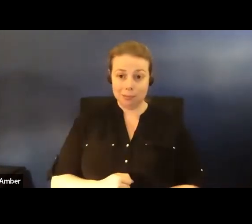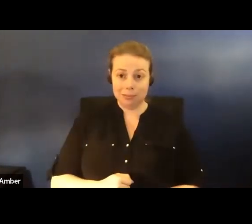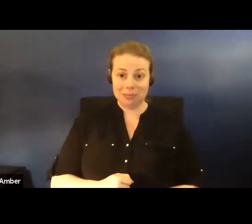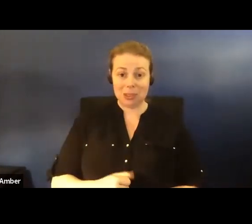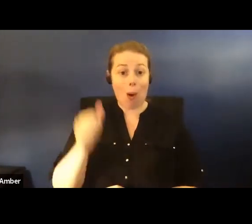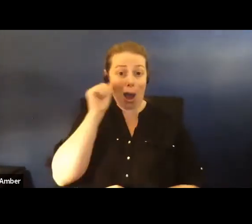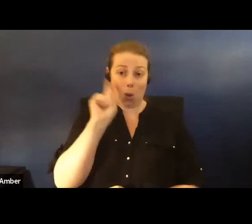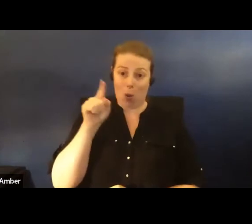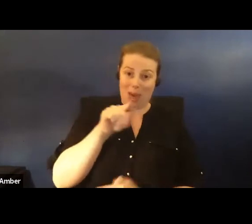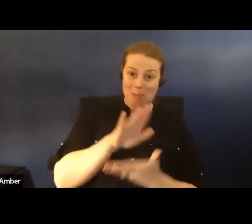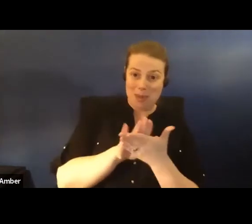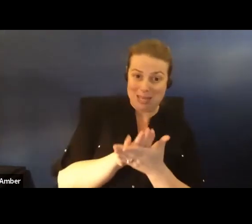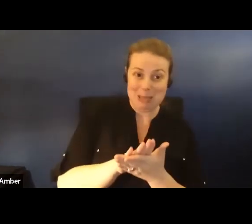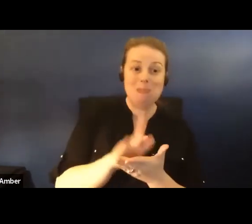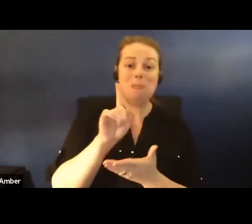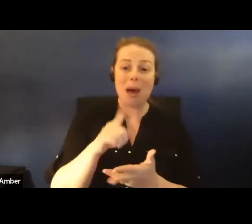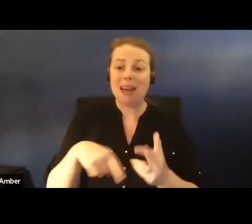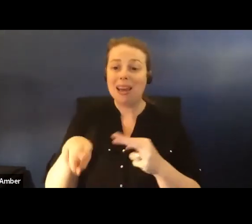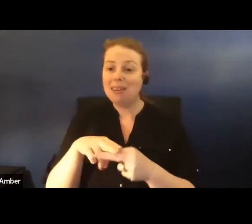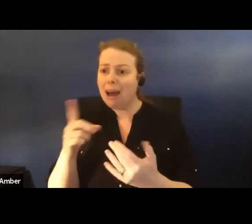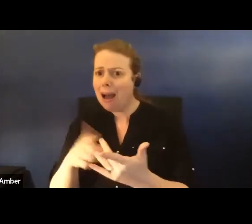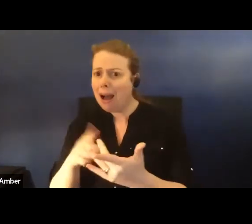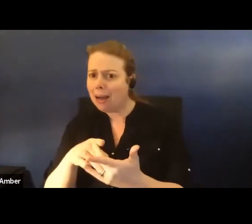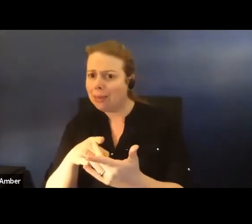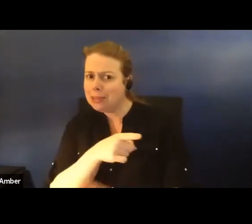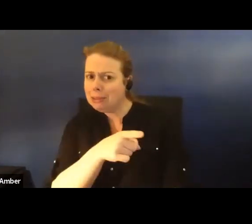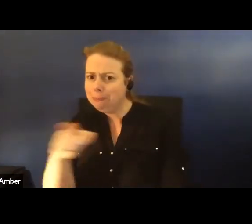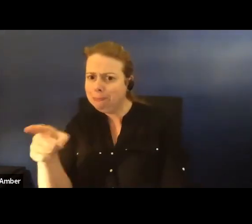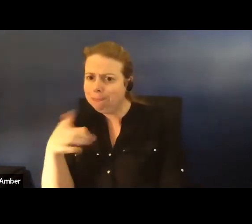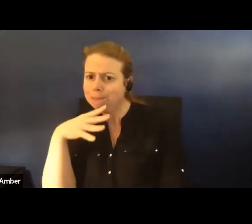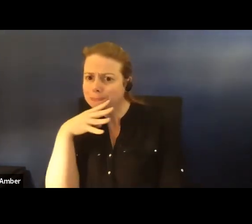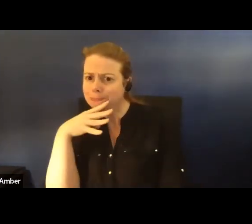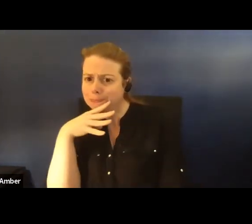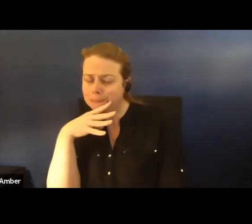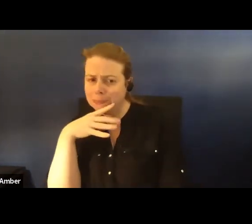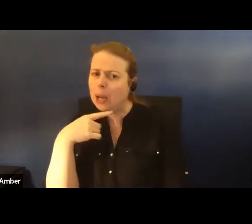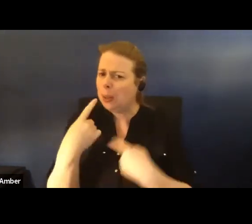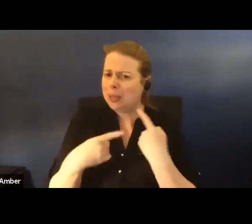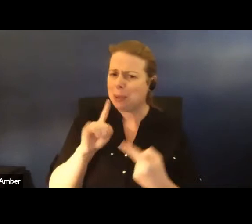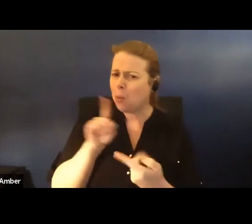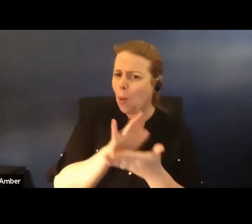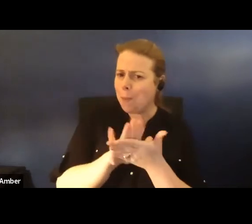has, I guess, a more well-rounded life than I do, I'll just quickly explain what we mean by that.